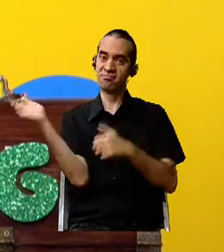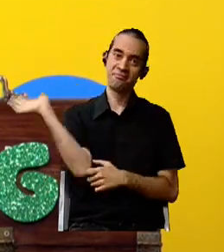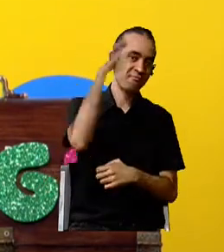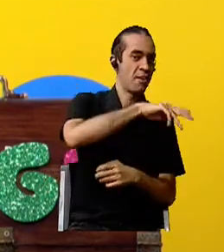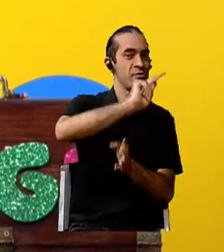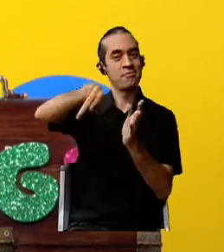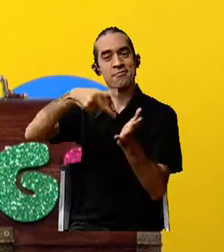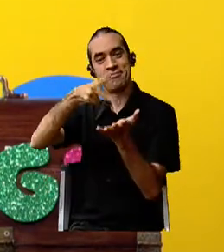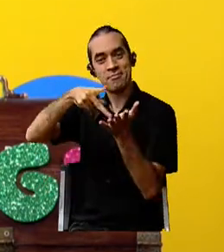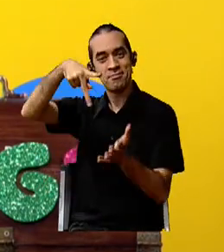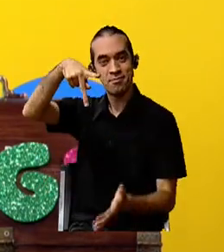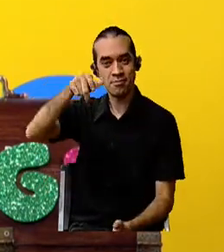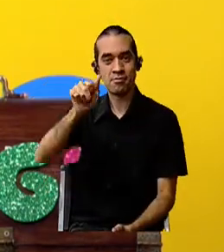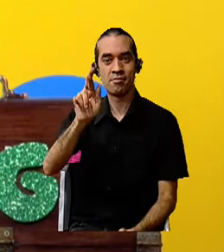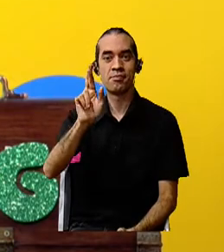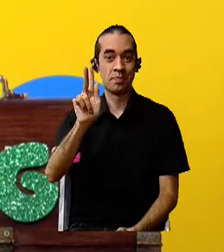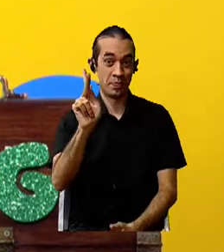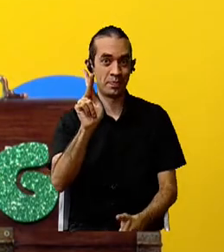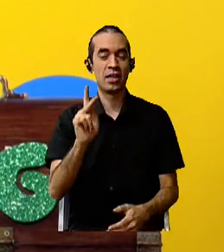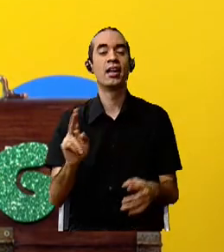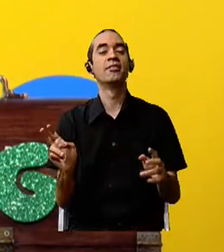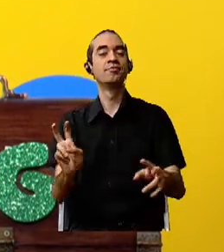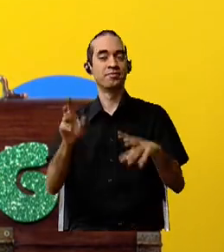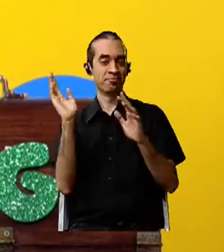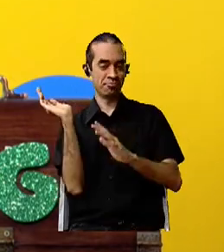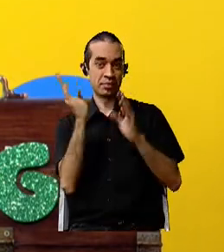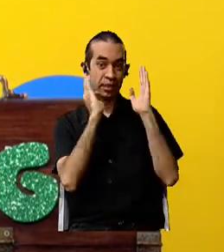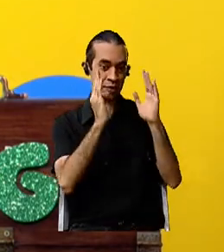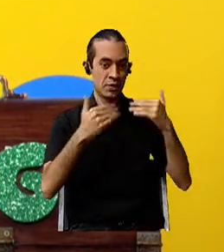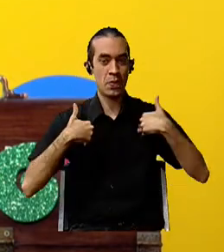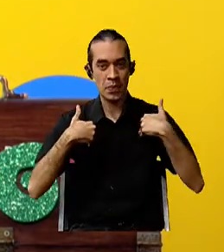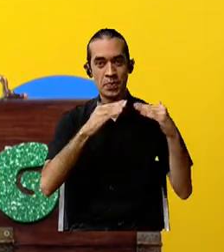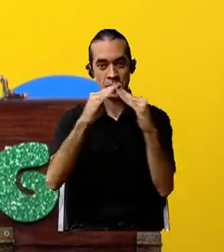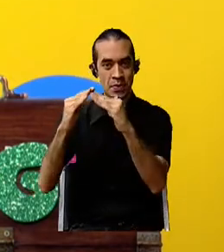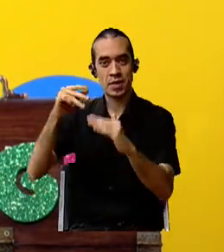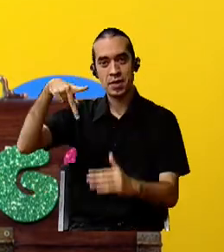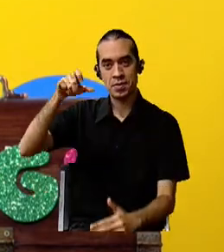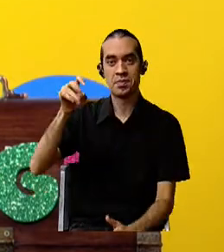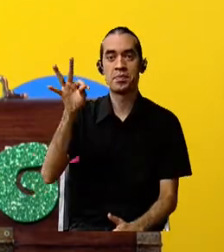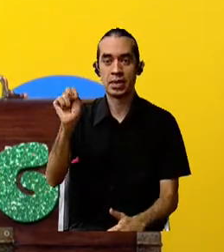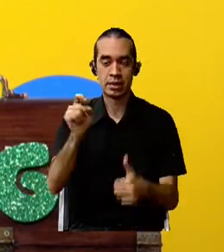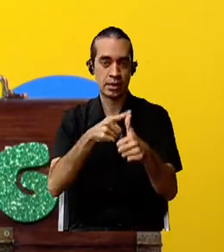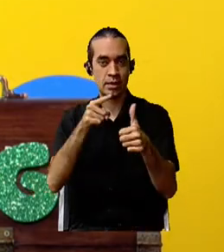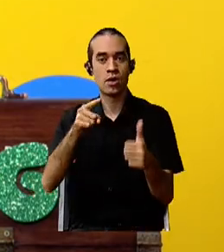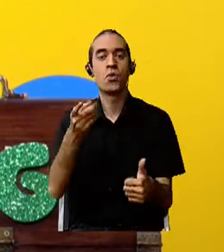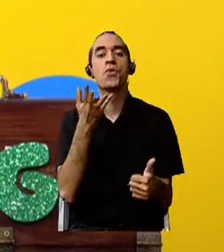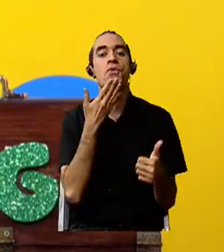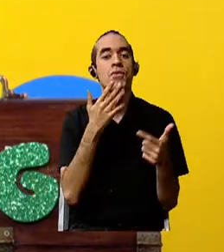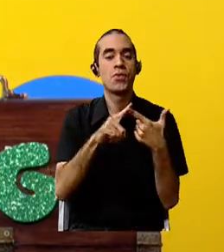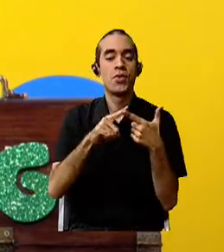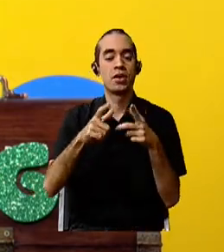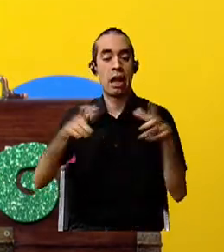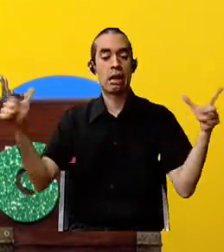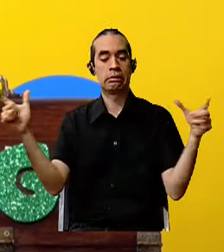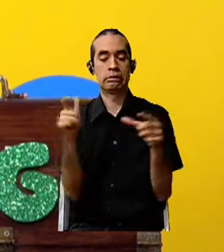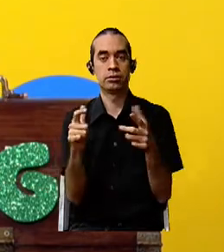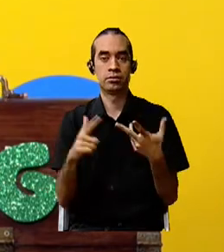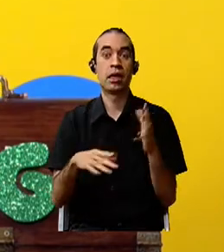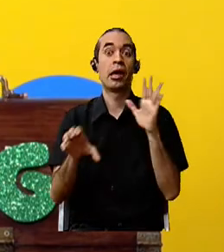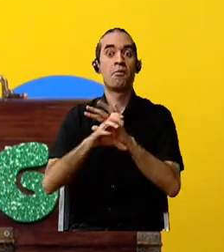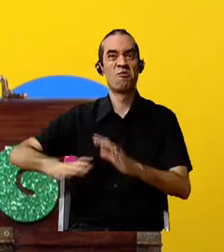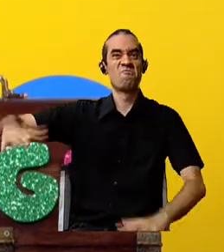the park. And pay attention to those pets, their color and their sizes. If the animal